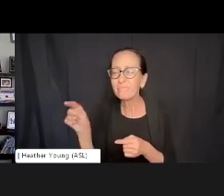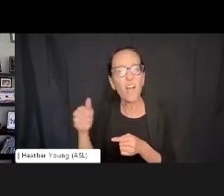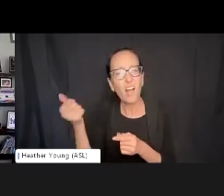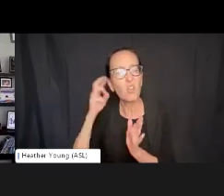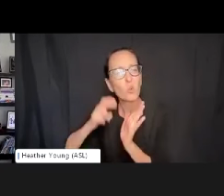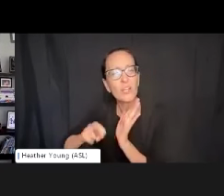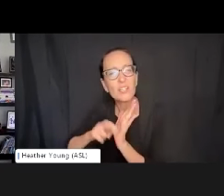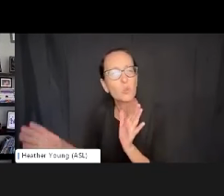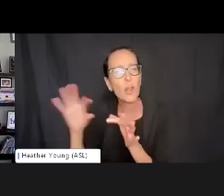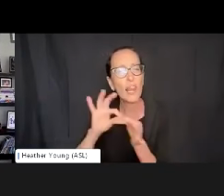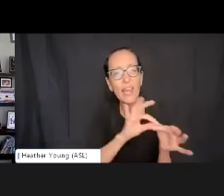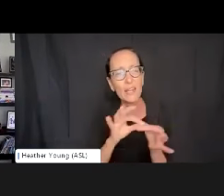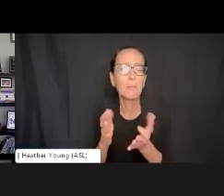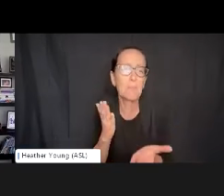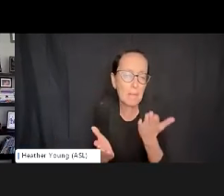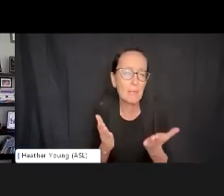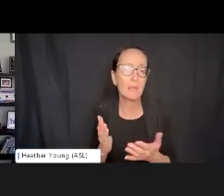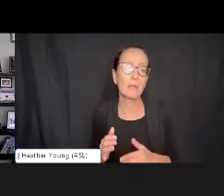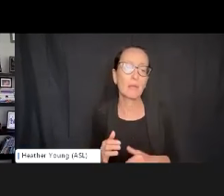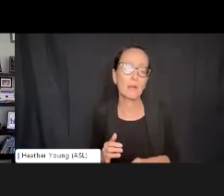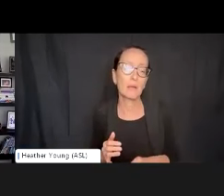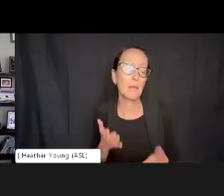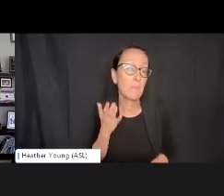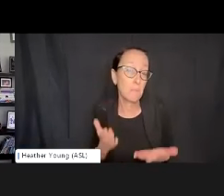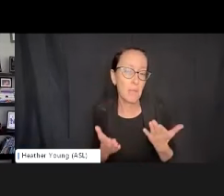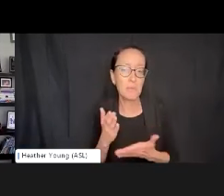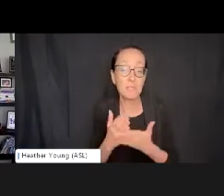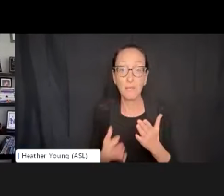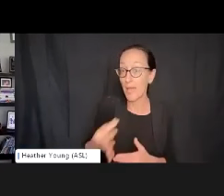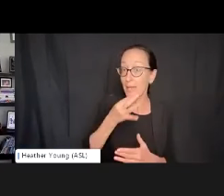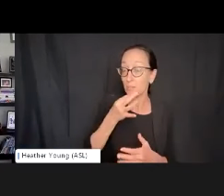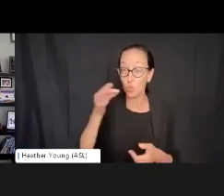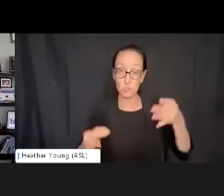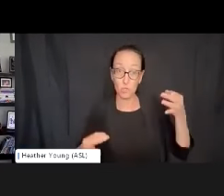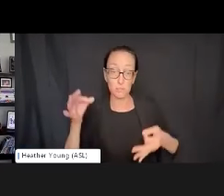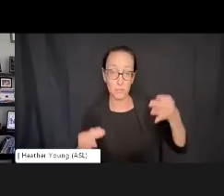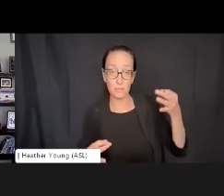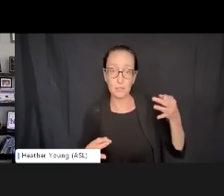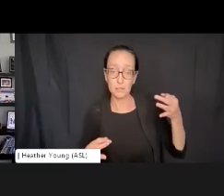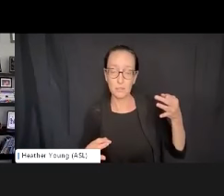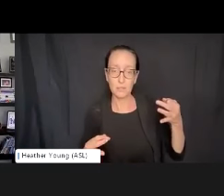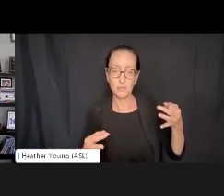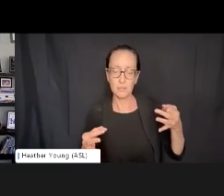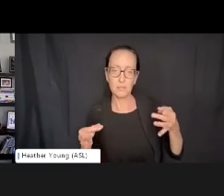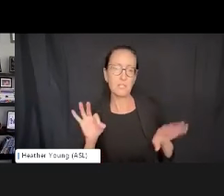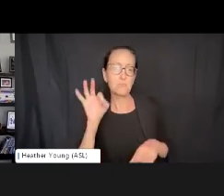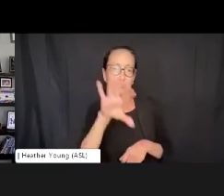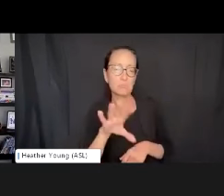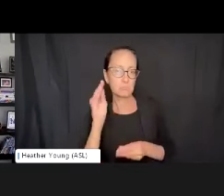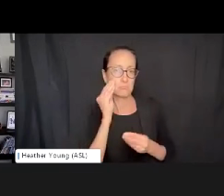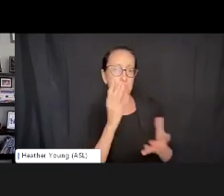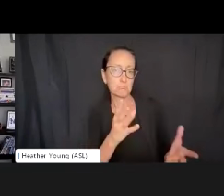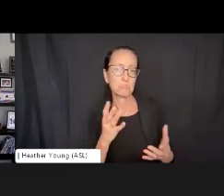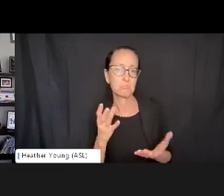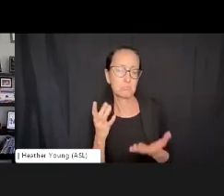done with that intervention. And maybe there's been some expert judgment that also has weighed in, indicating they may